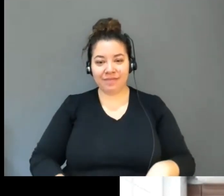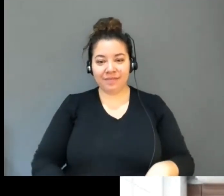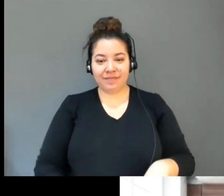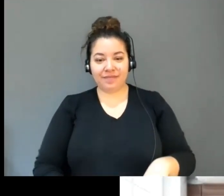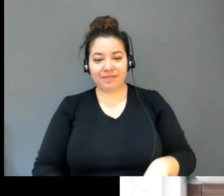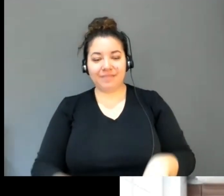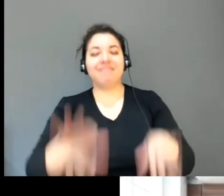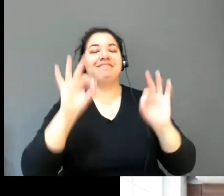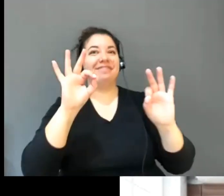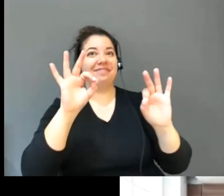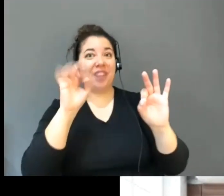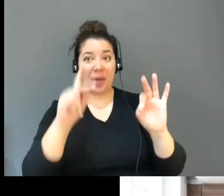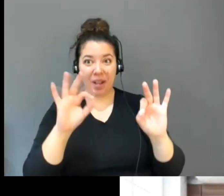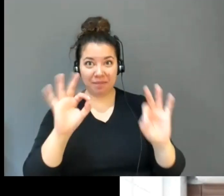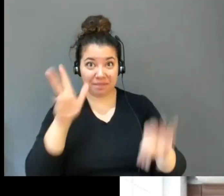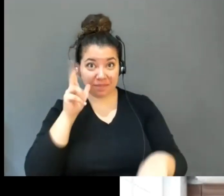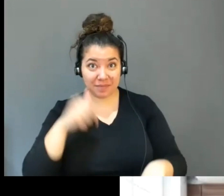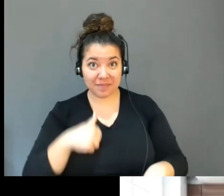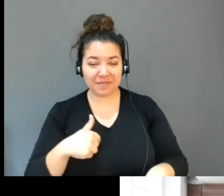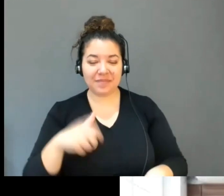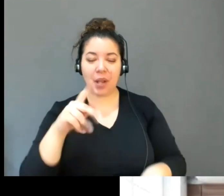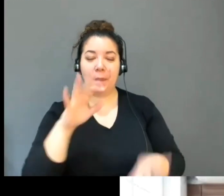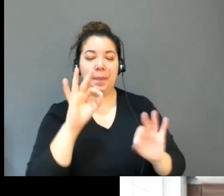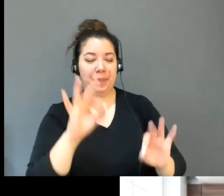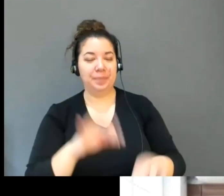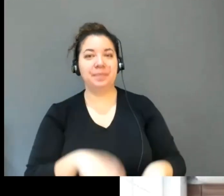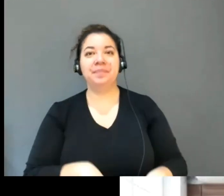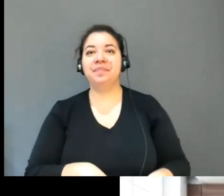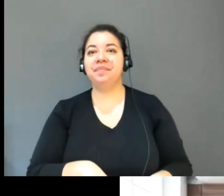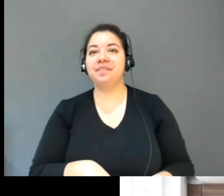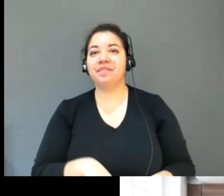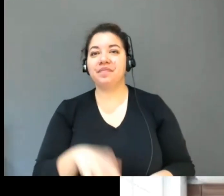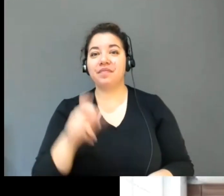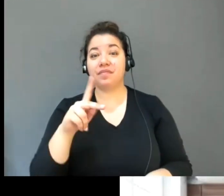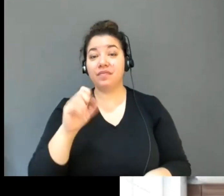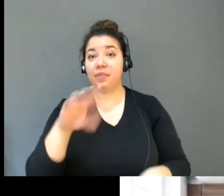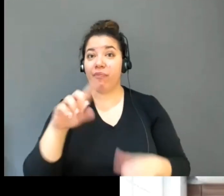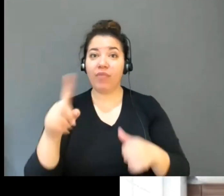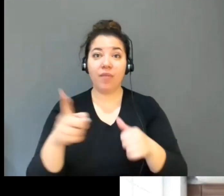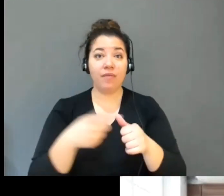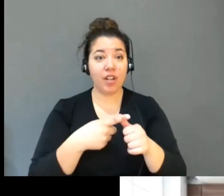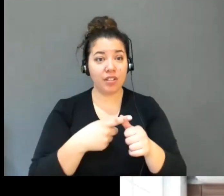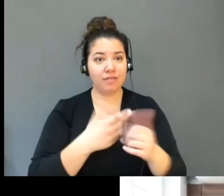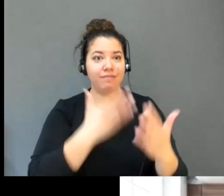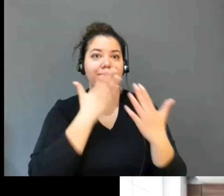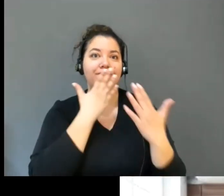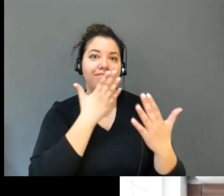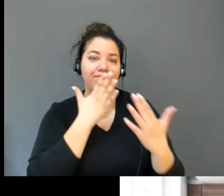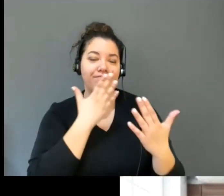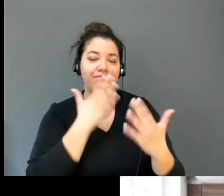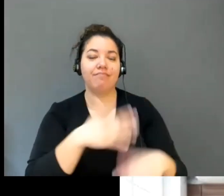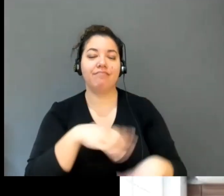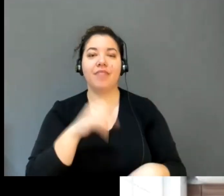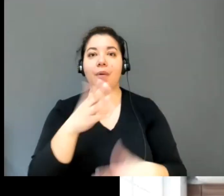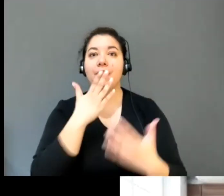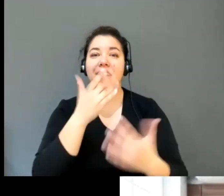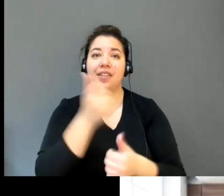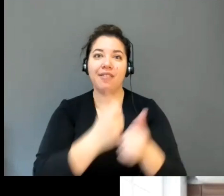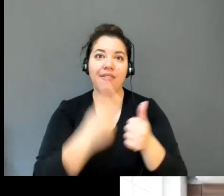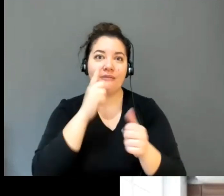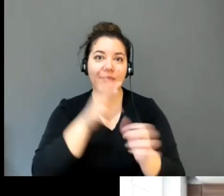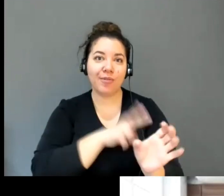Oh, here we go. You got me there now? We go. Yes, go ahead. Sure. Yeah, well, first of all, fantastic, and thank you everybody for joining,